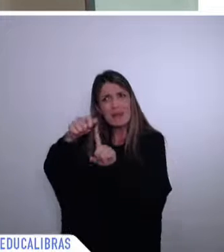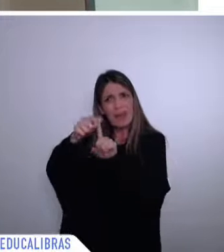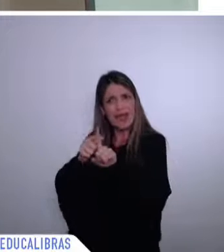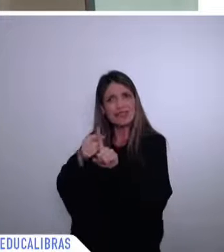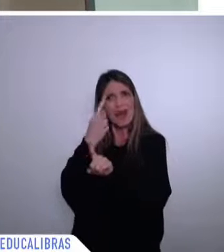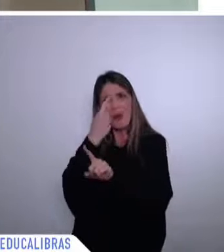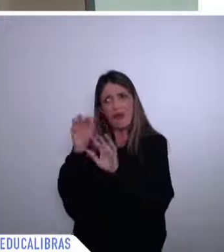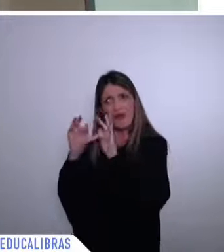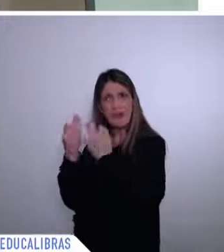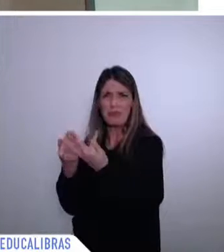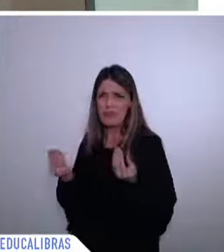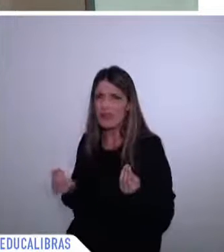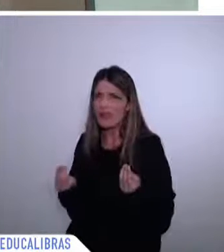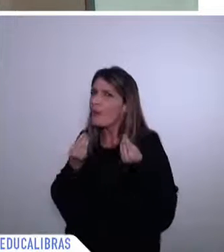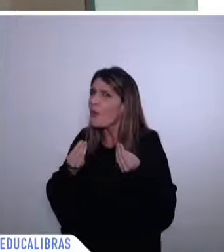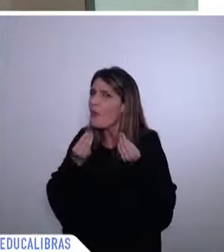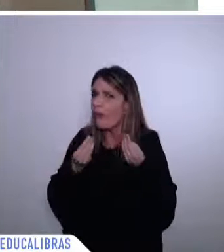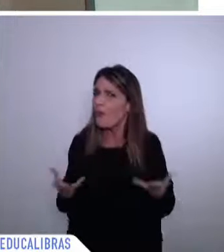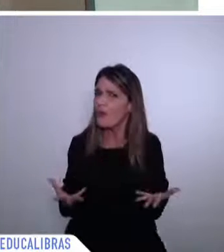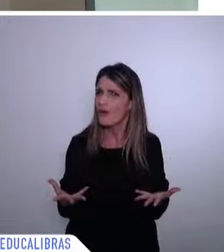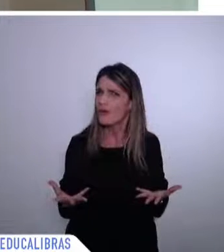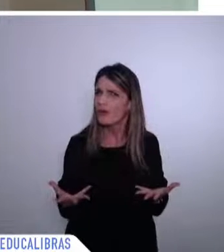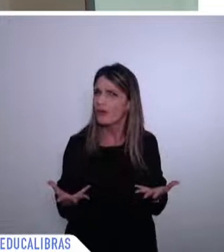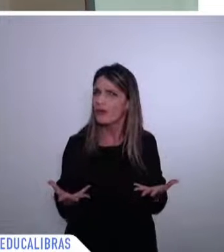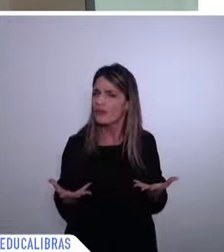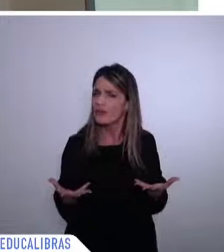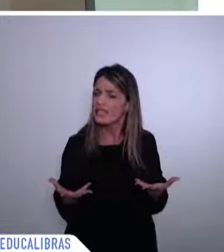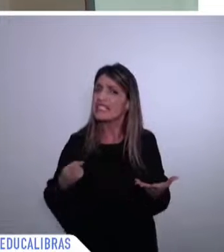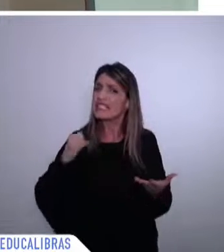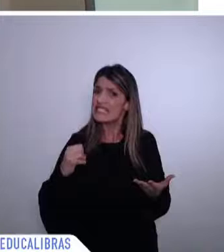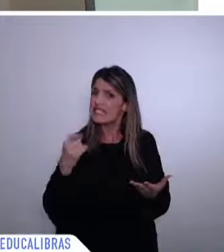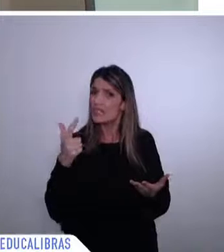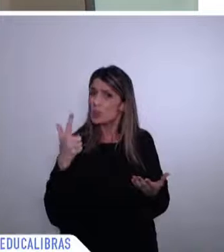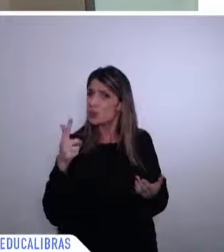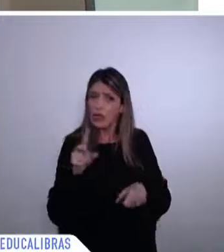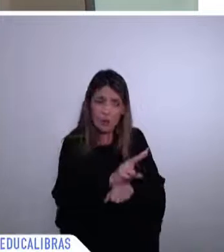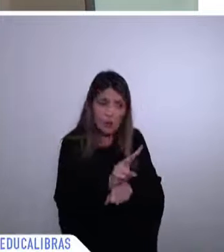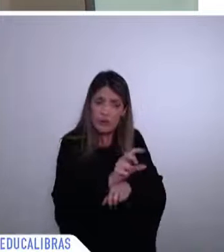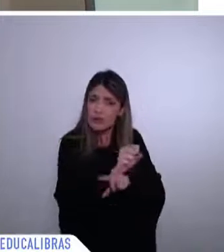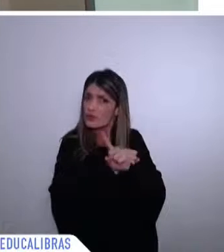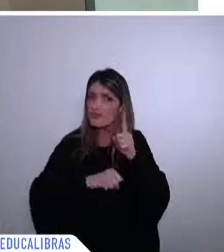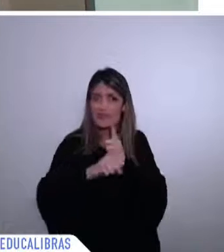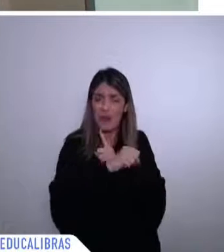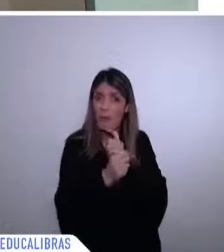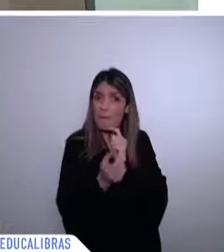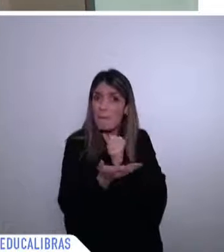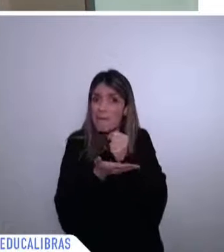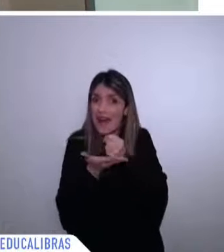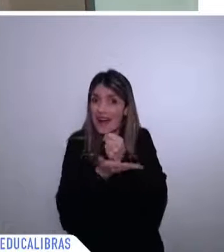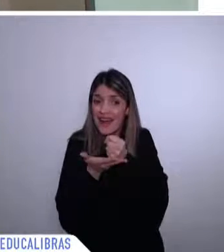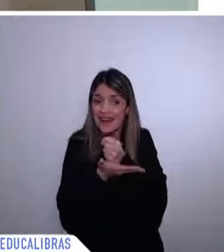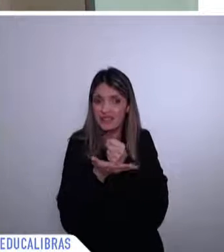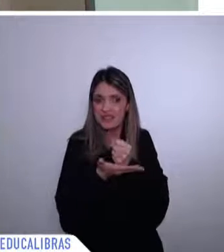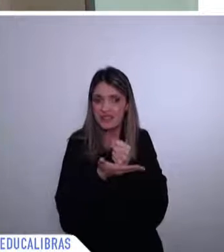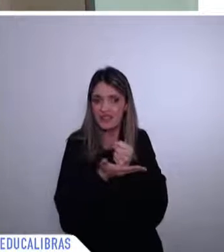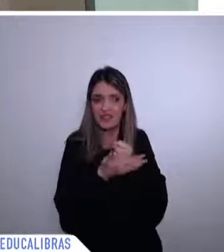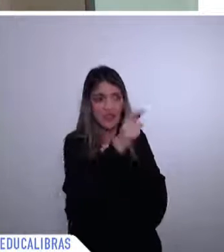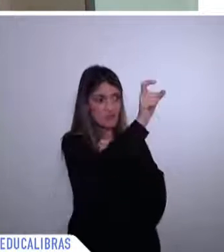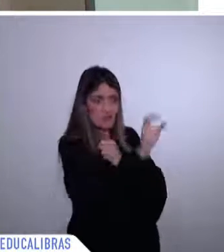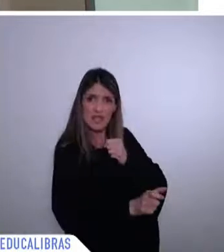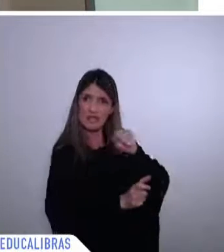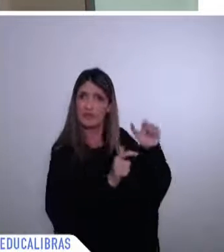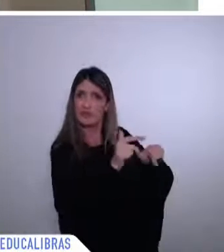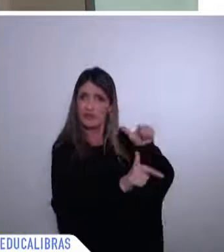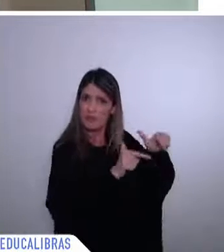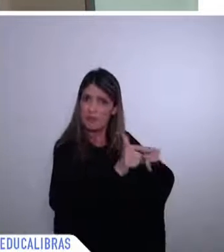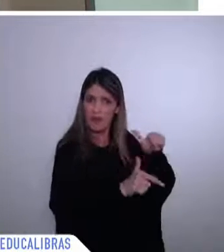even pay for the basic, very minimum food for your home. If you don't have a